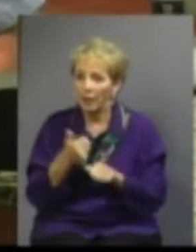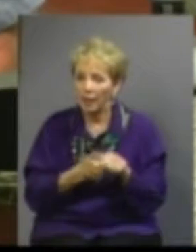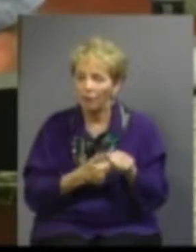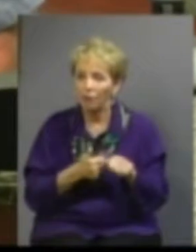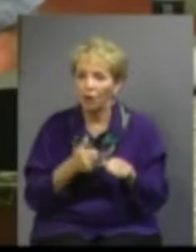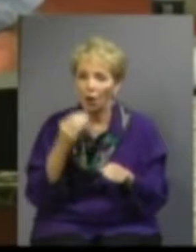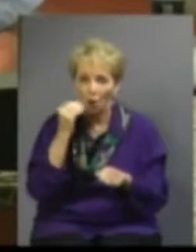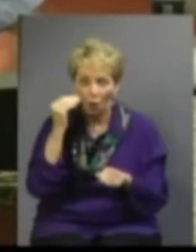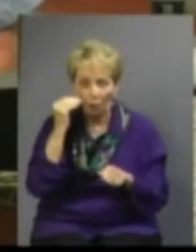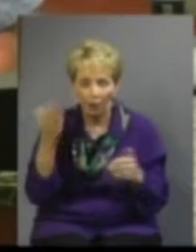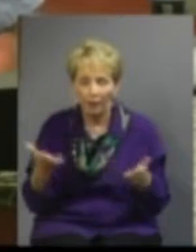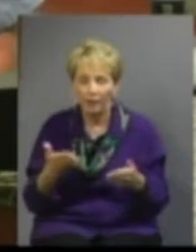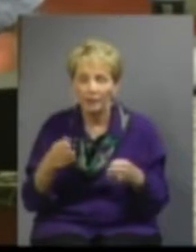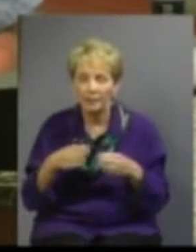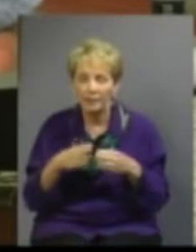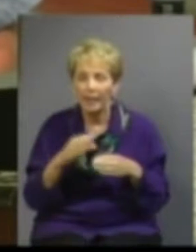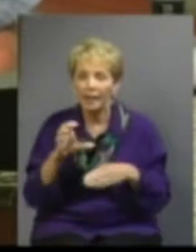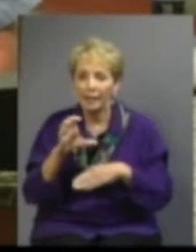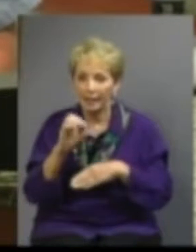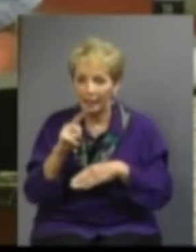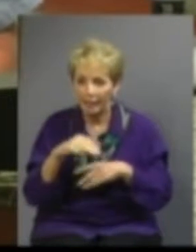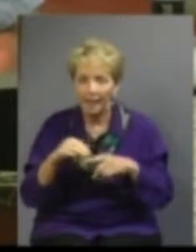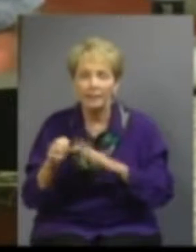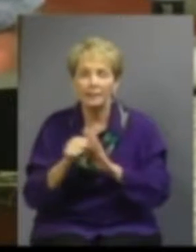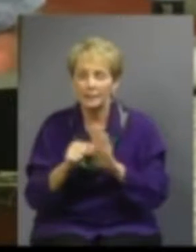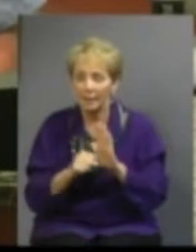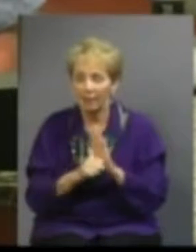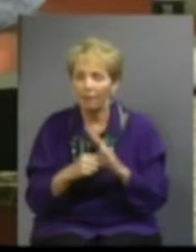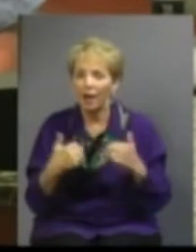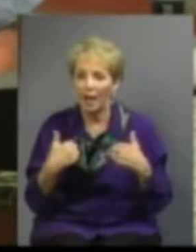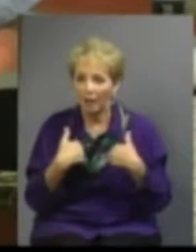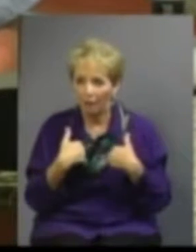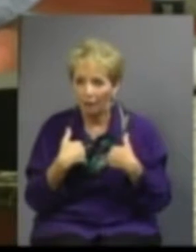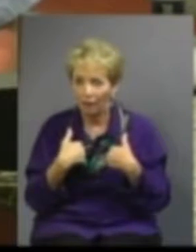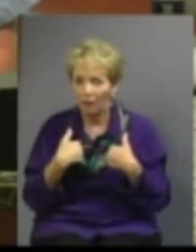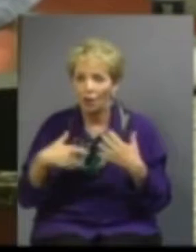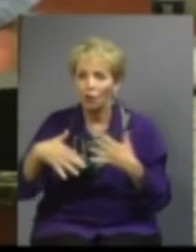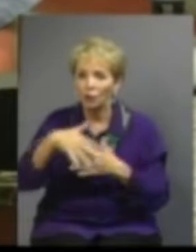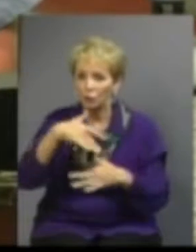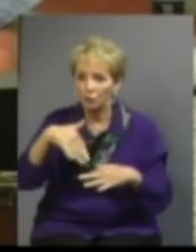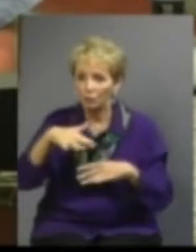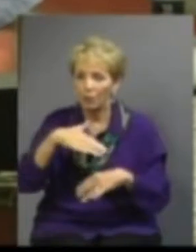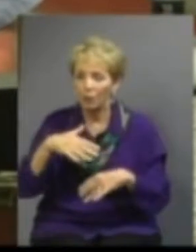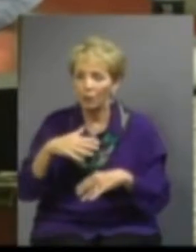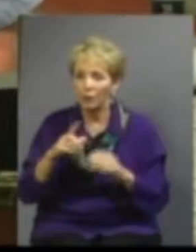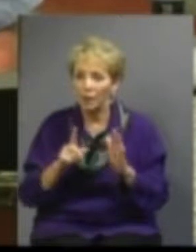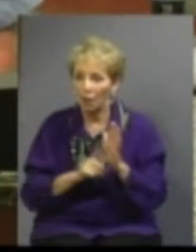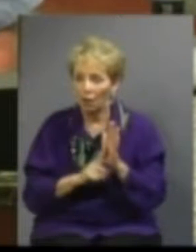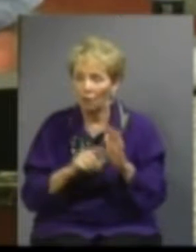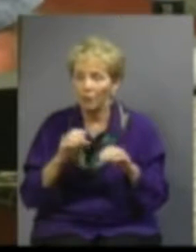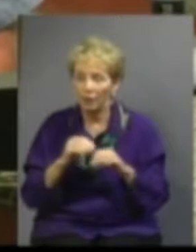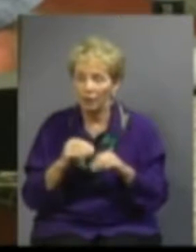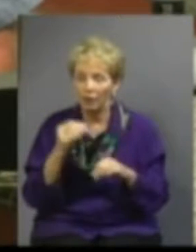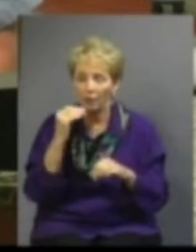resident in the city, in the county, in the state, have a smoke detector in the home. It's extremely